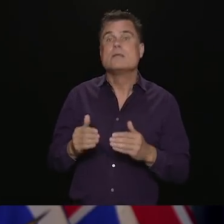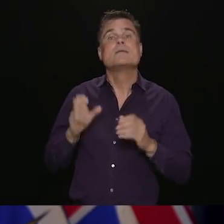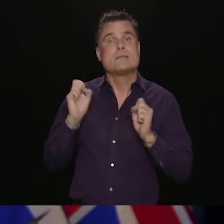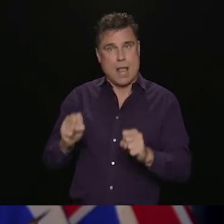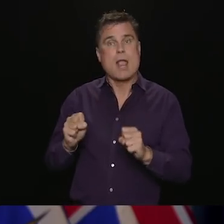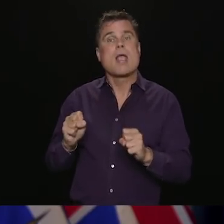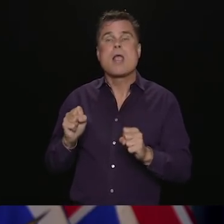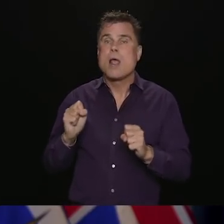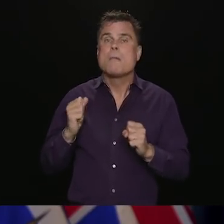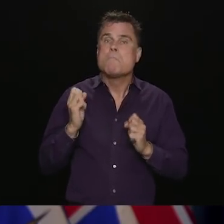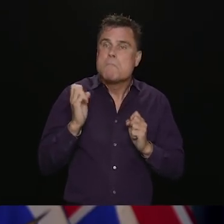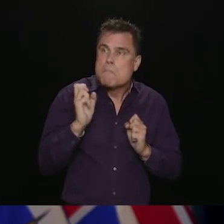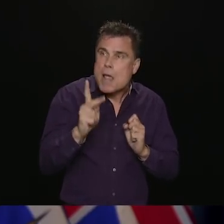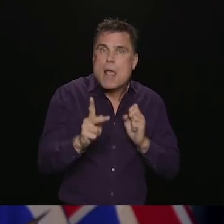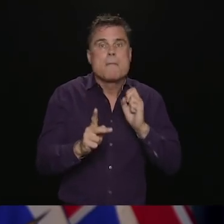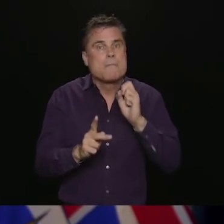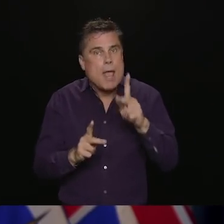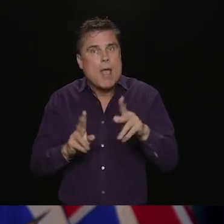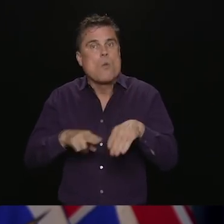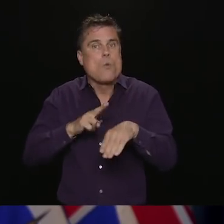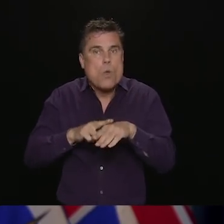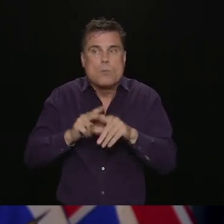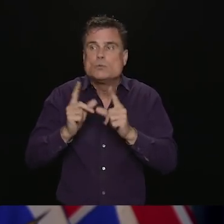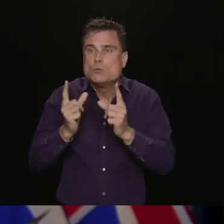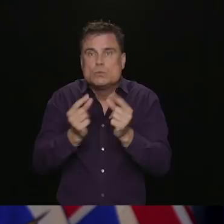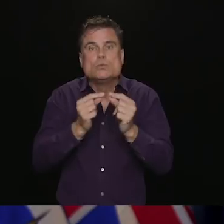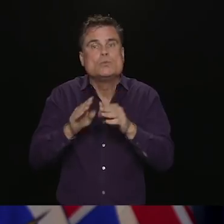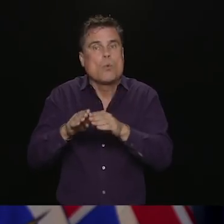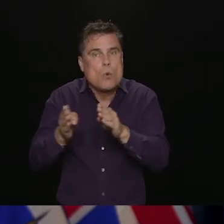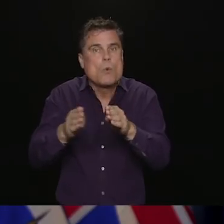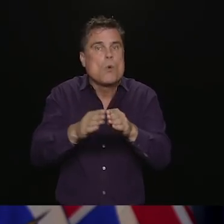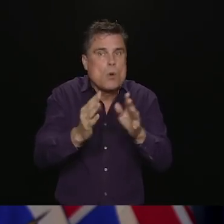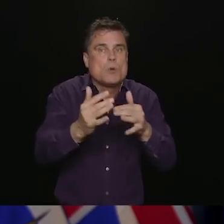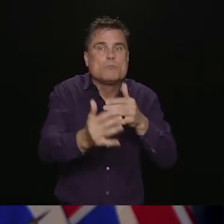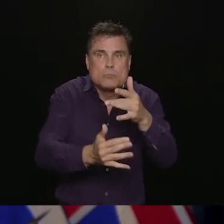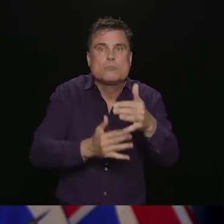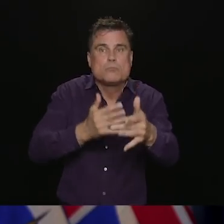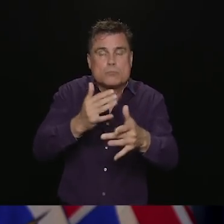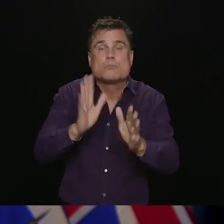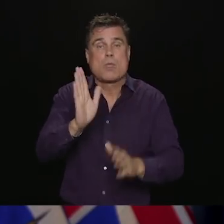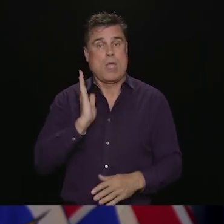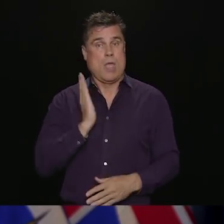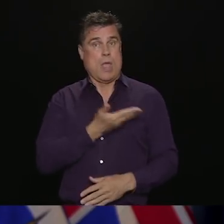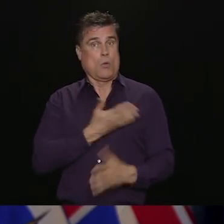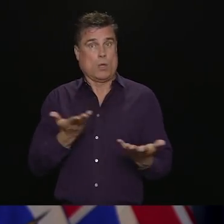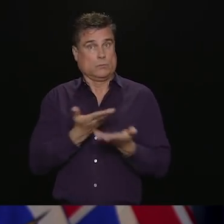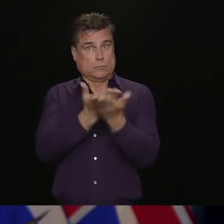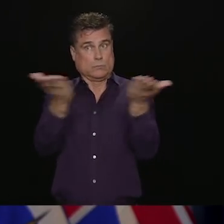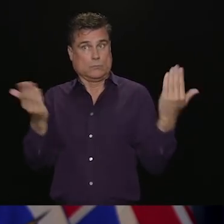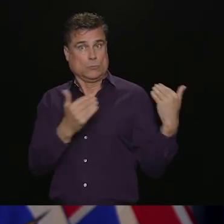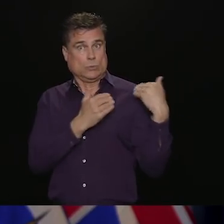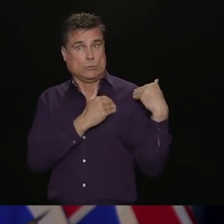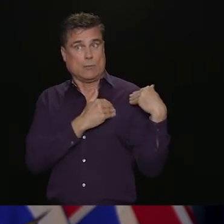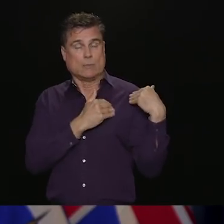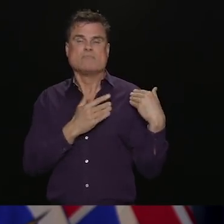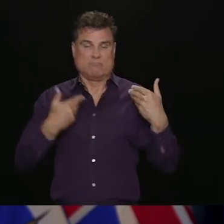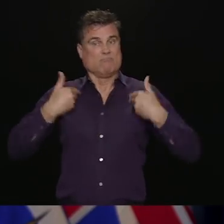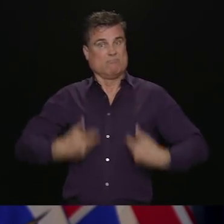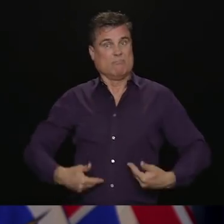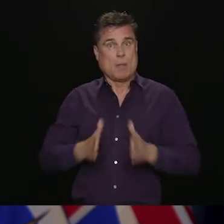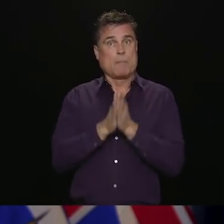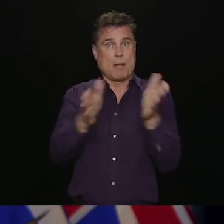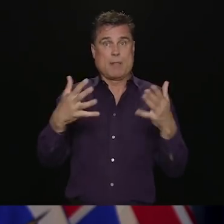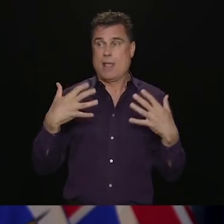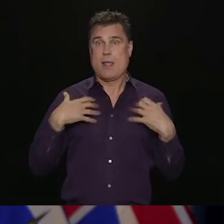clusters rapidly, and that's the work of us in public health, making sure that every person is followed up on, that we track every